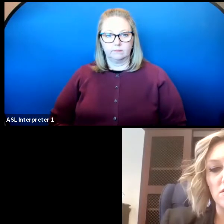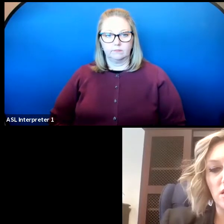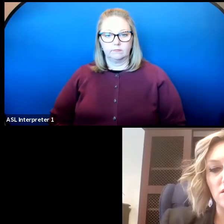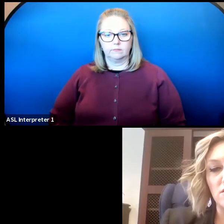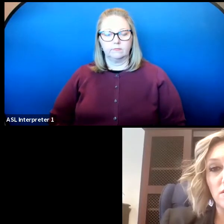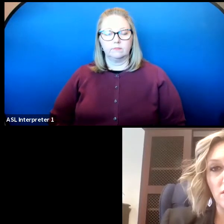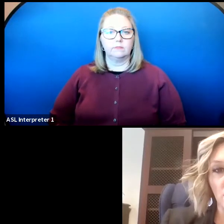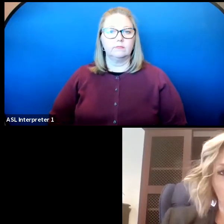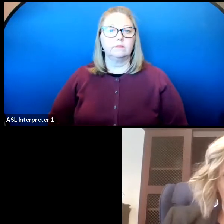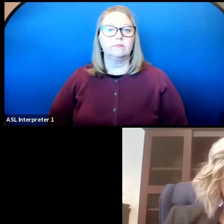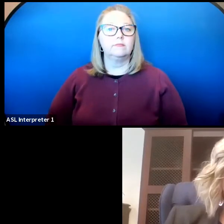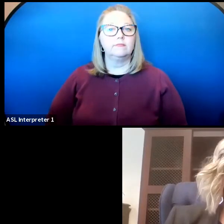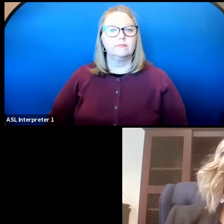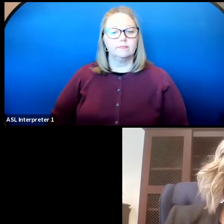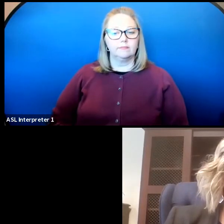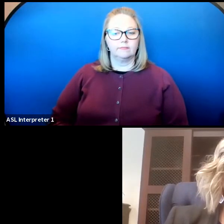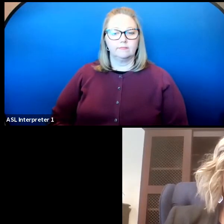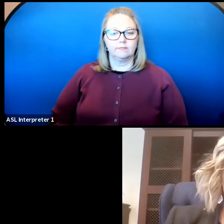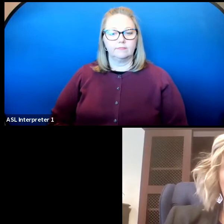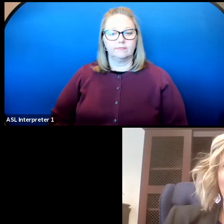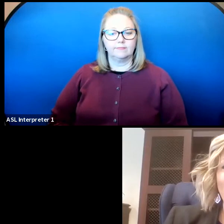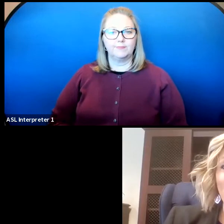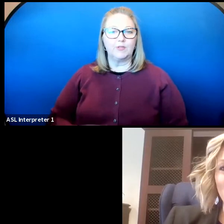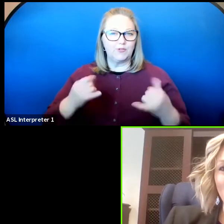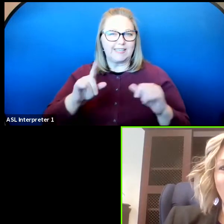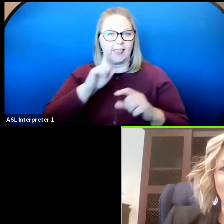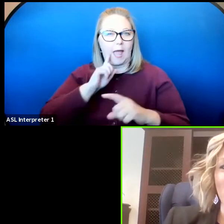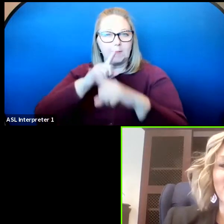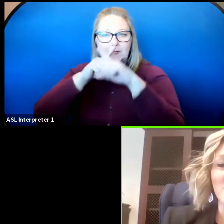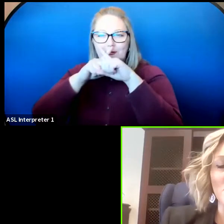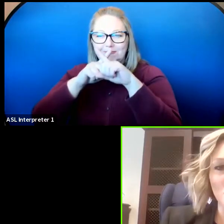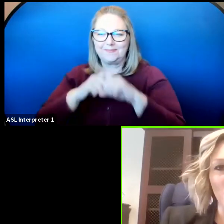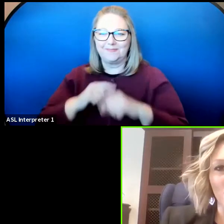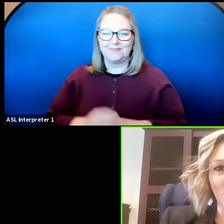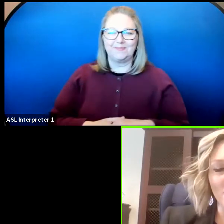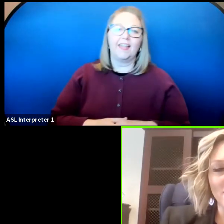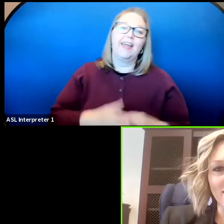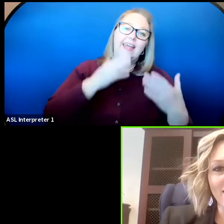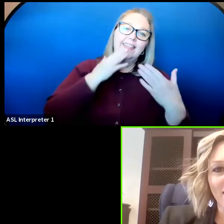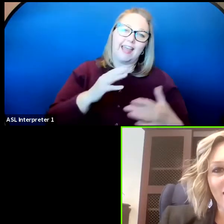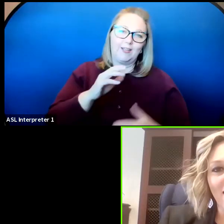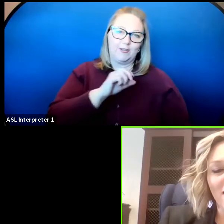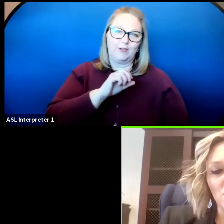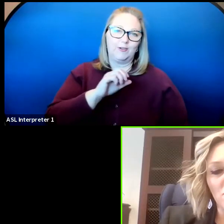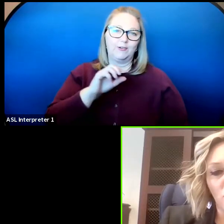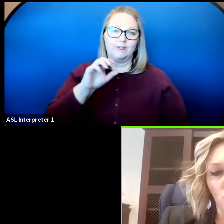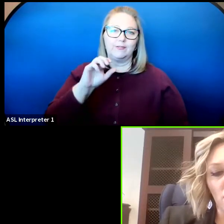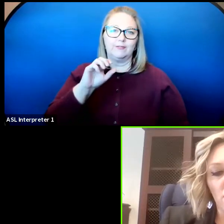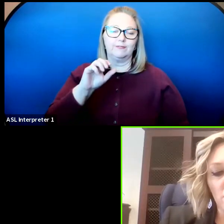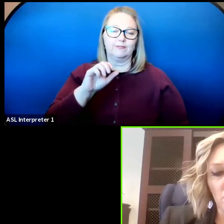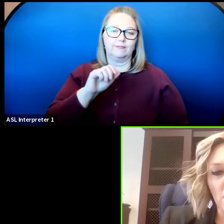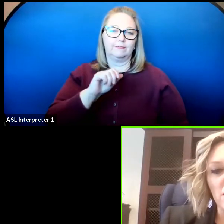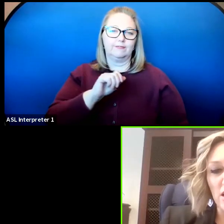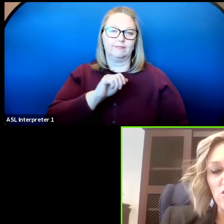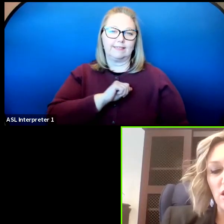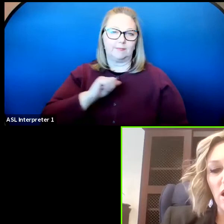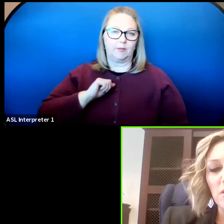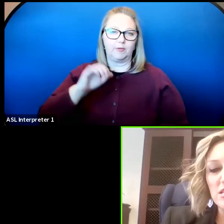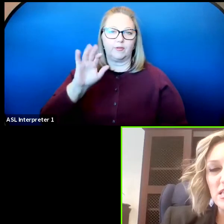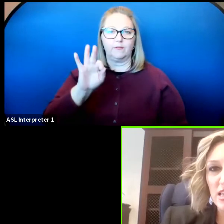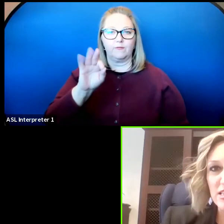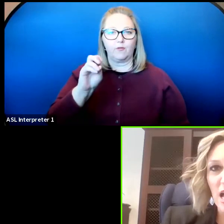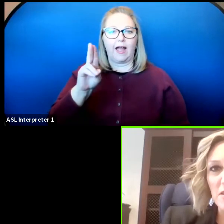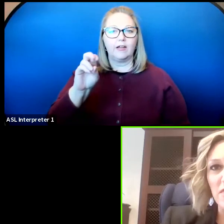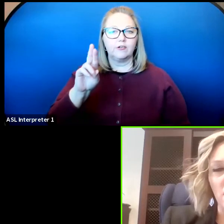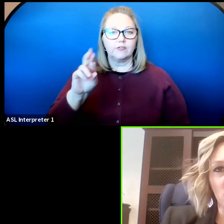I'm sorry, Majority Leader, you're on mute still. Thank you. And thank you, Speaker Frierson, for your introduction.